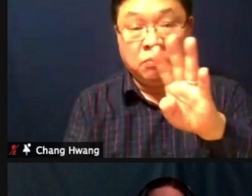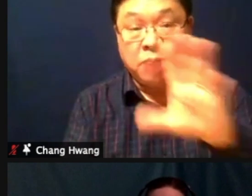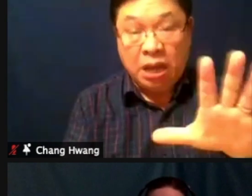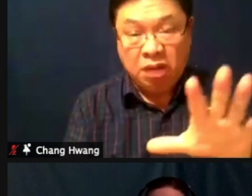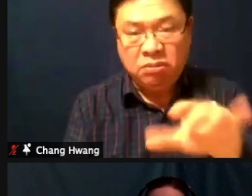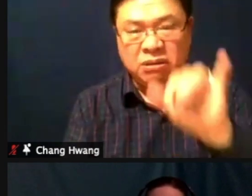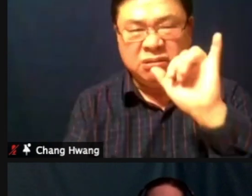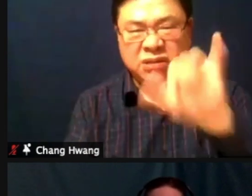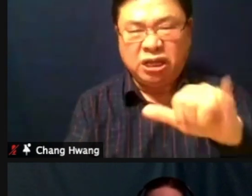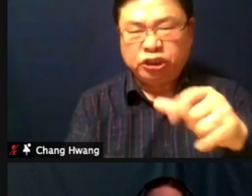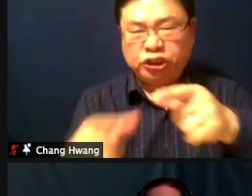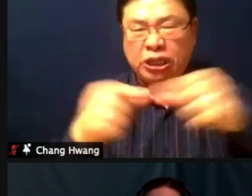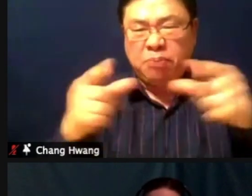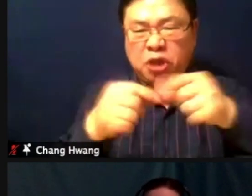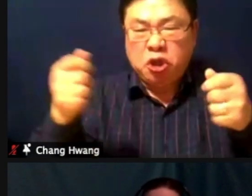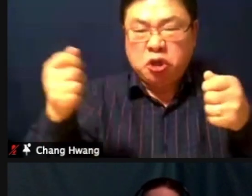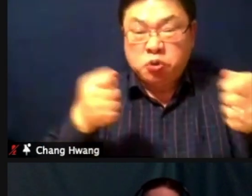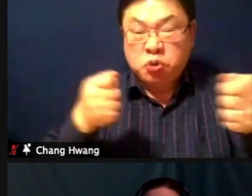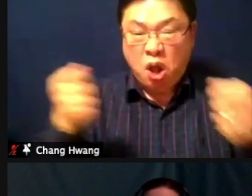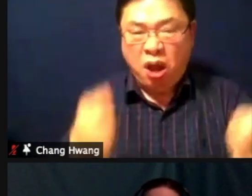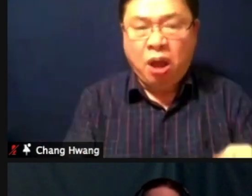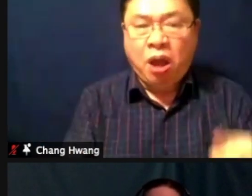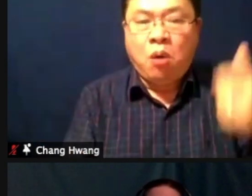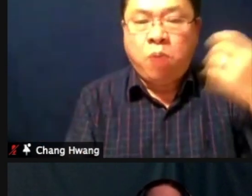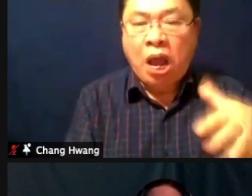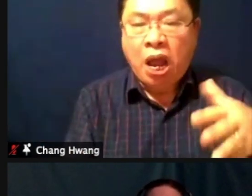In 1935 to 1945,